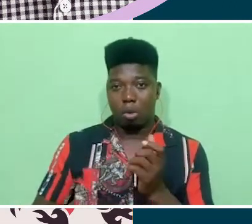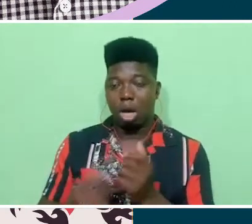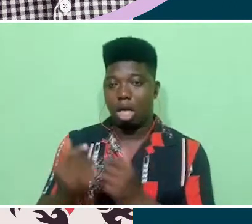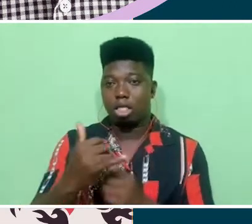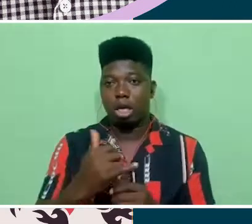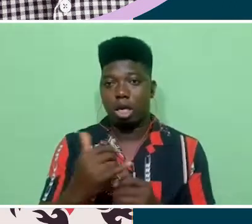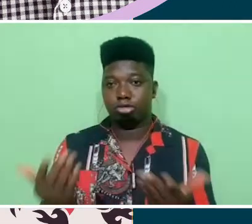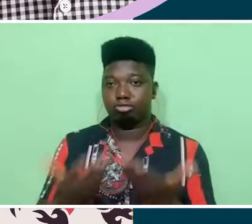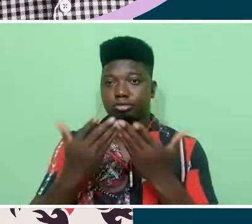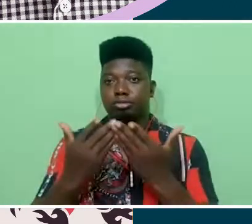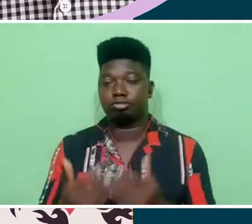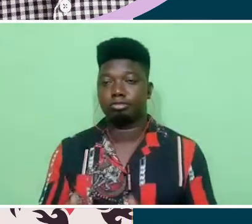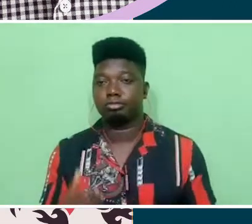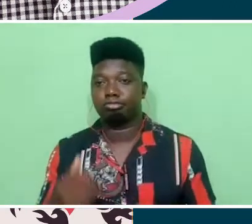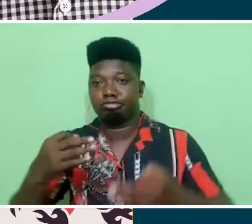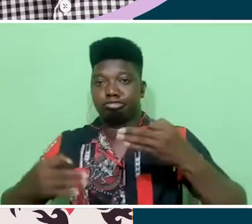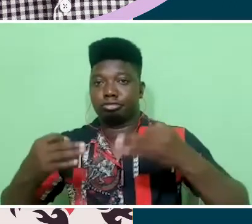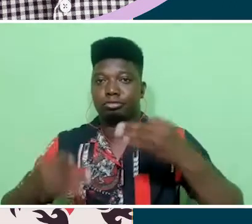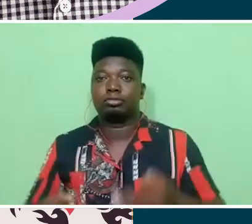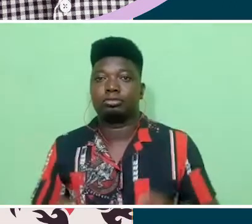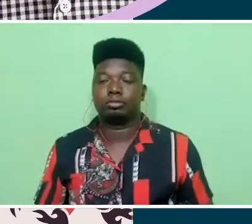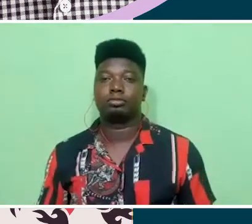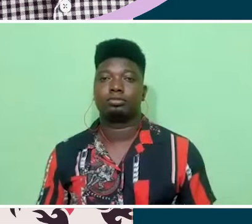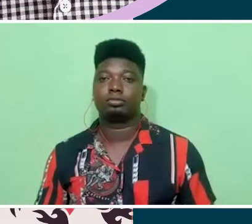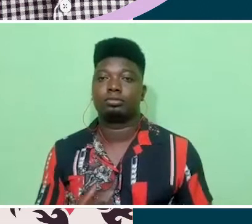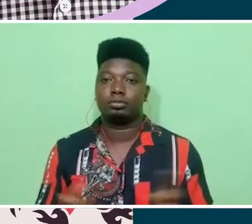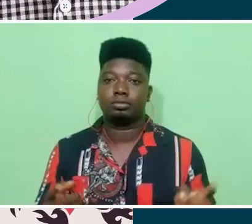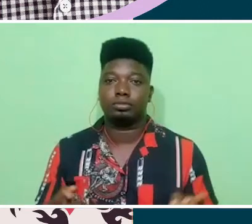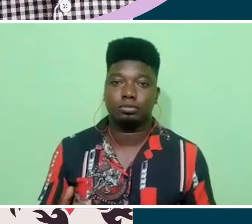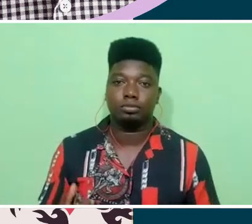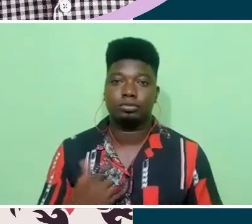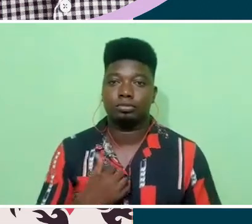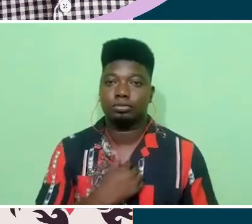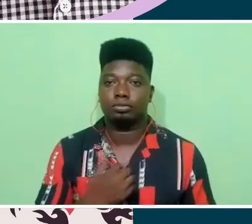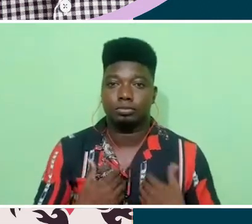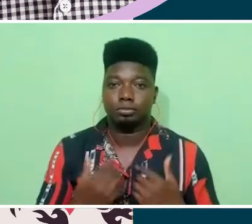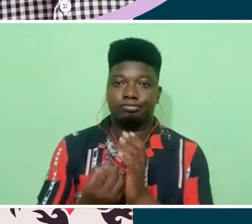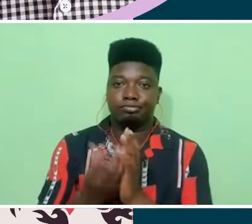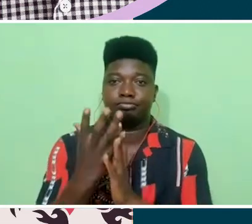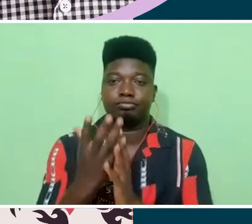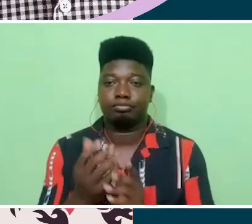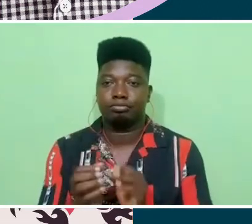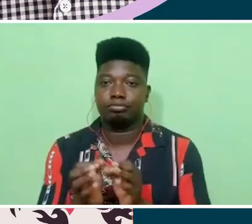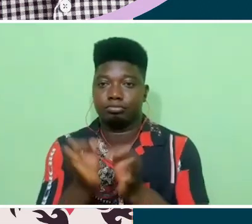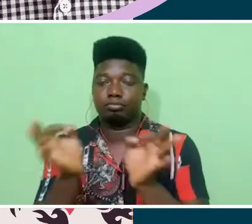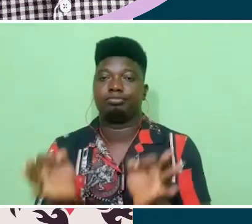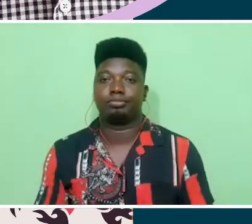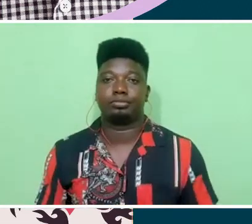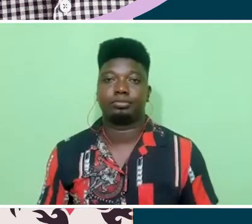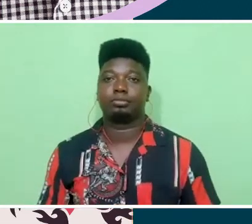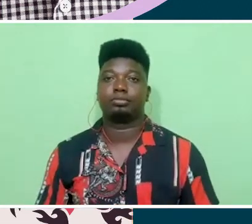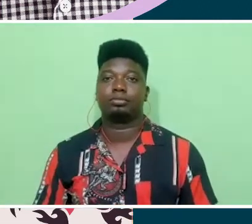slow, but we're starting to grow and starting to expand the definition of what heroism is and who can be a